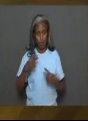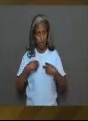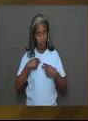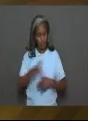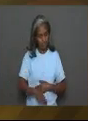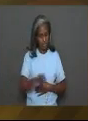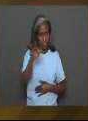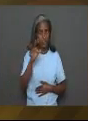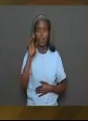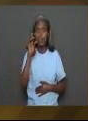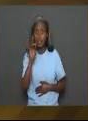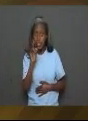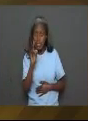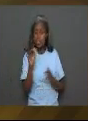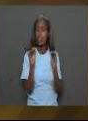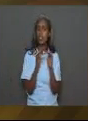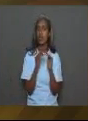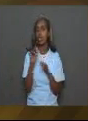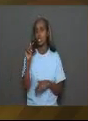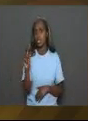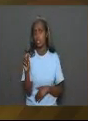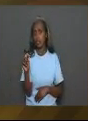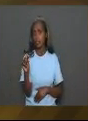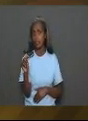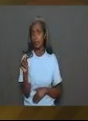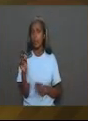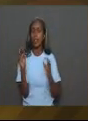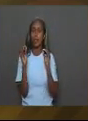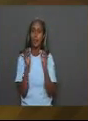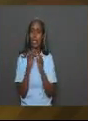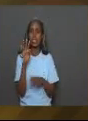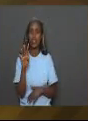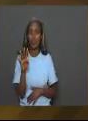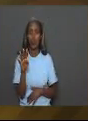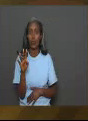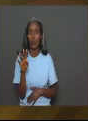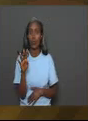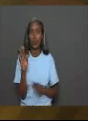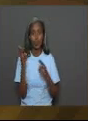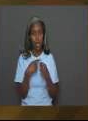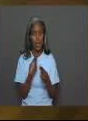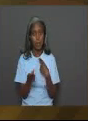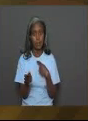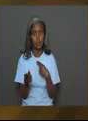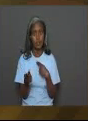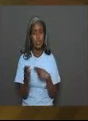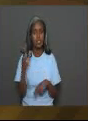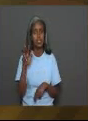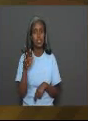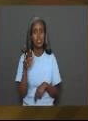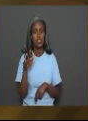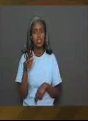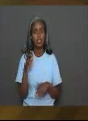discovered, that D equals T plus 4